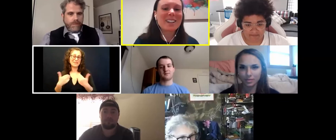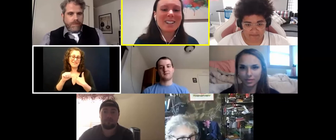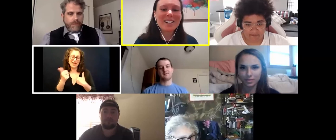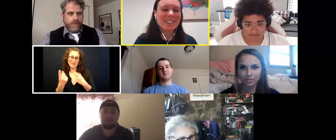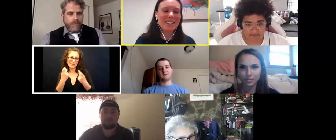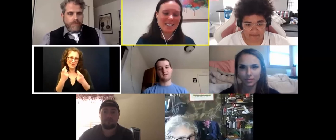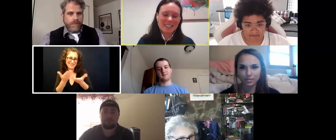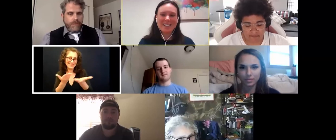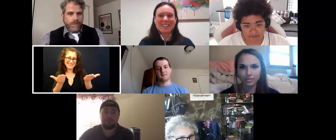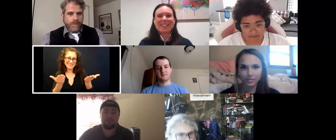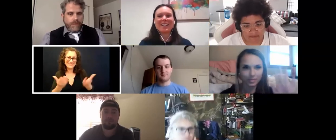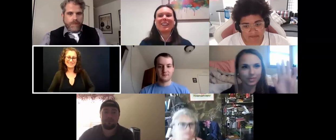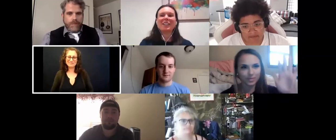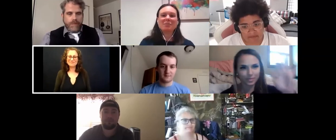there.